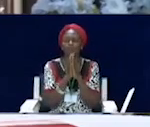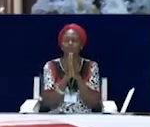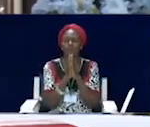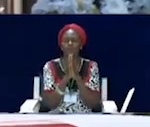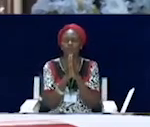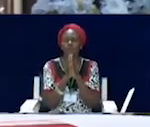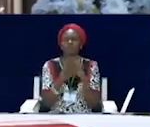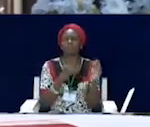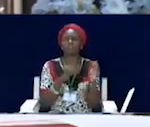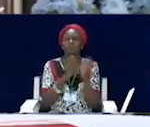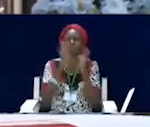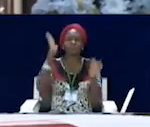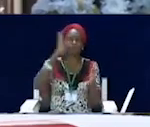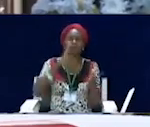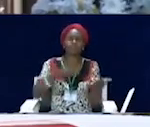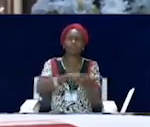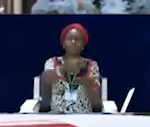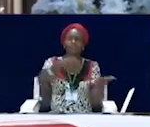And the prayer will be this.